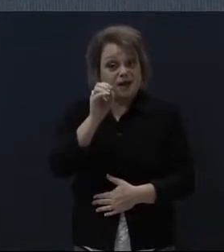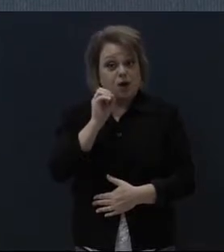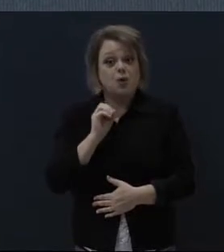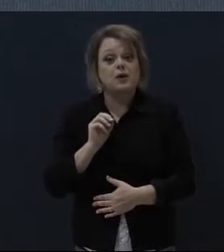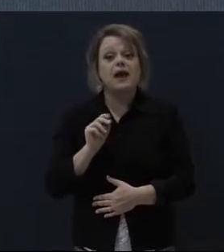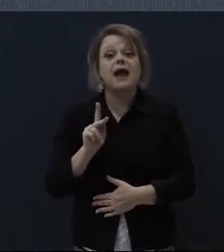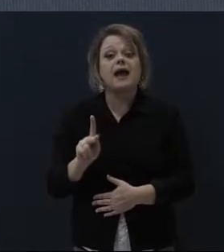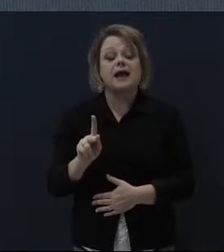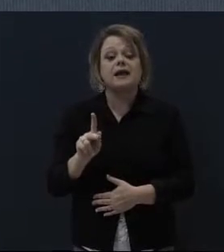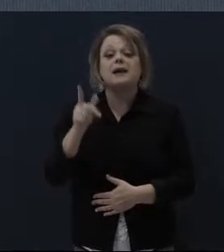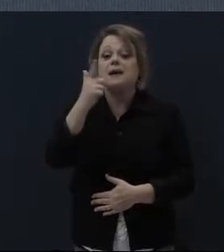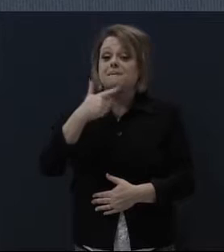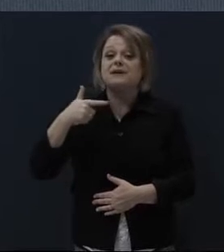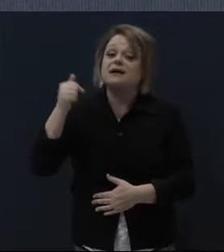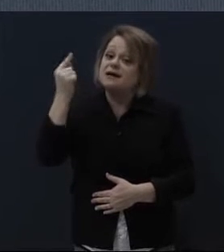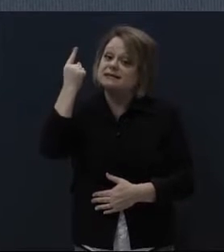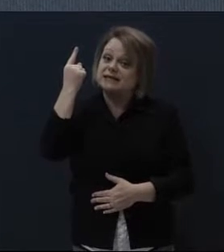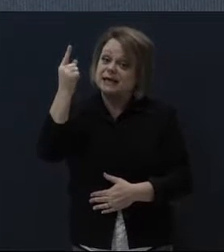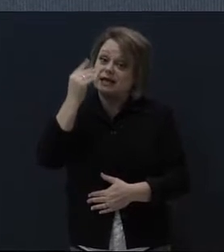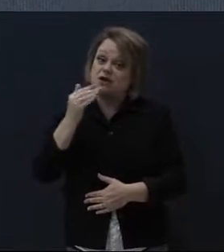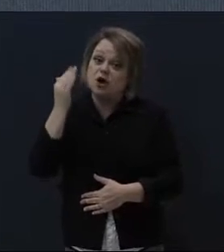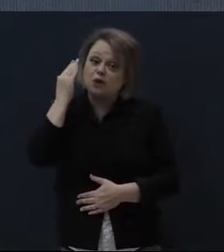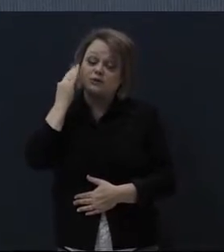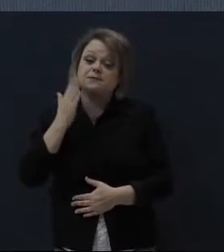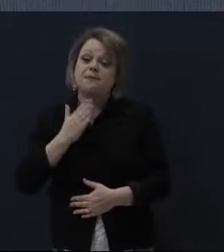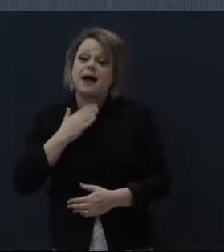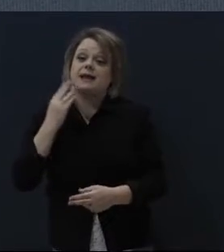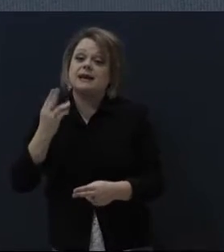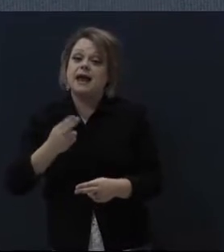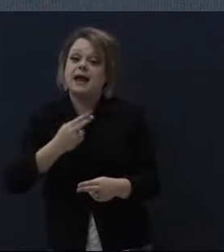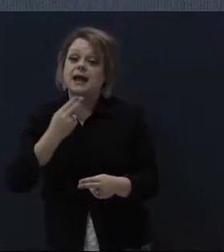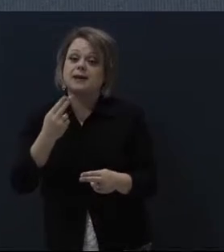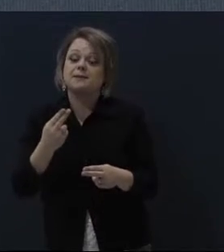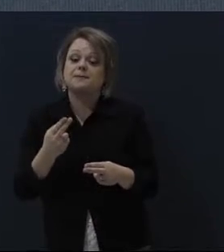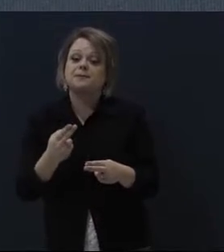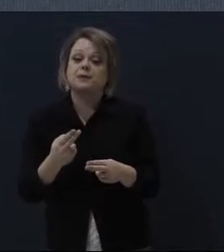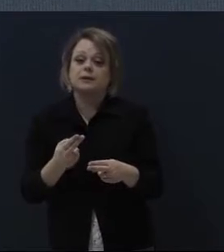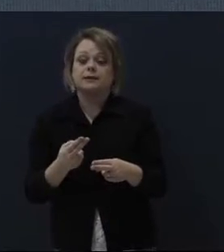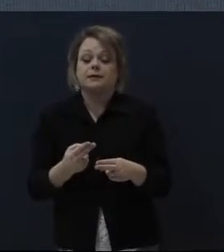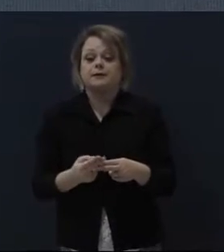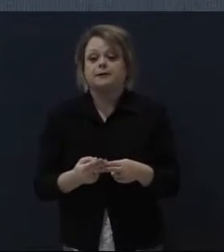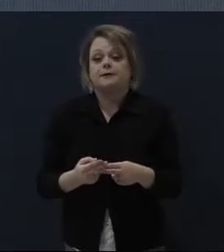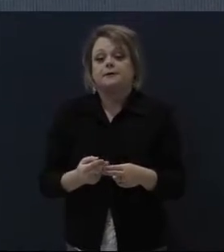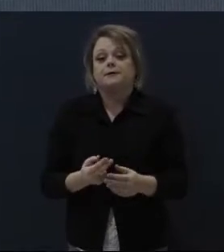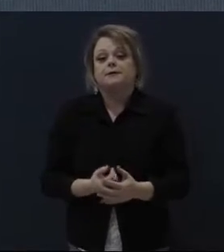fine, 'cause he knows my name.